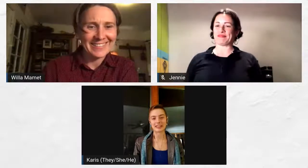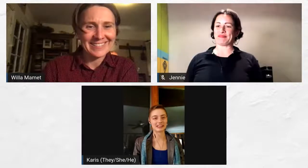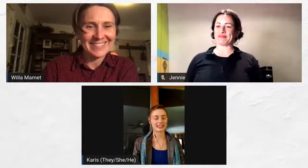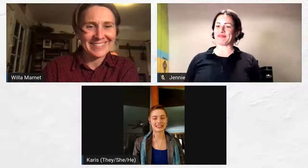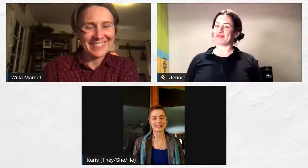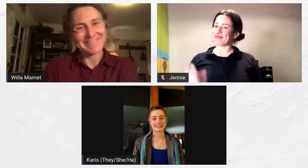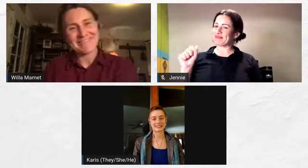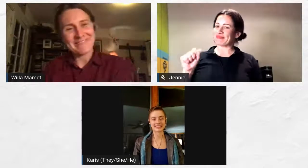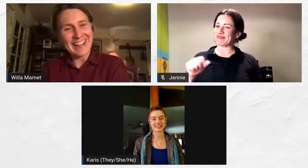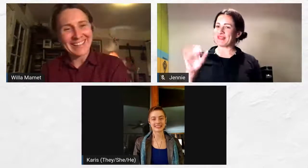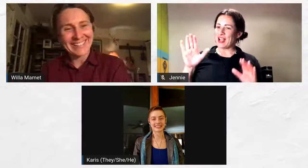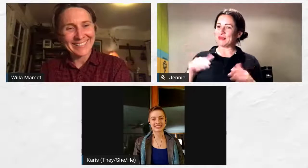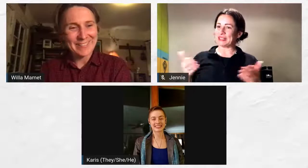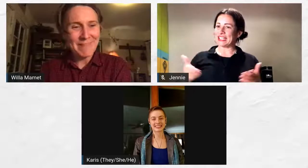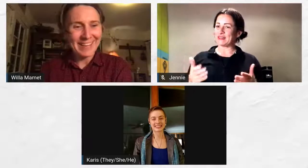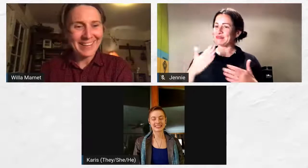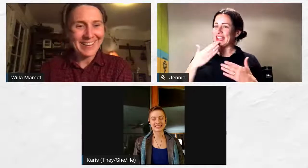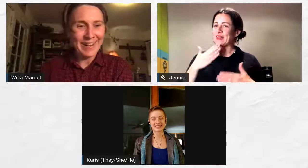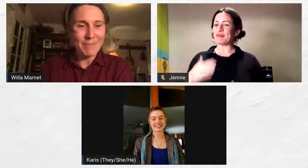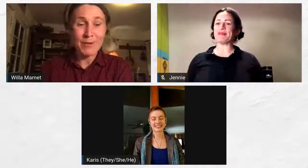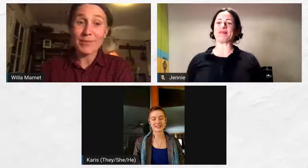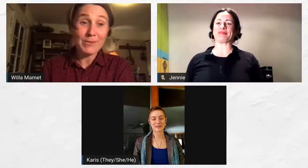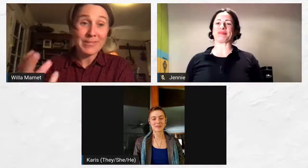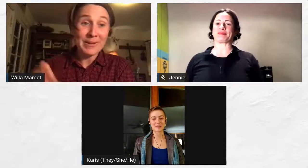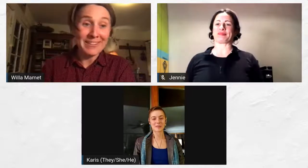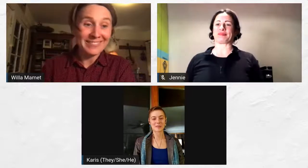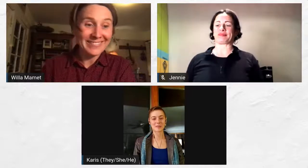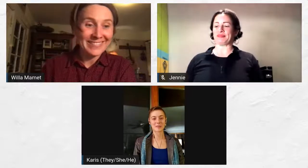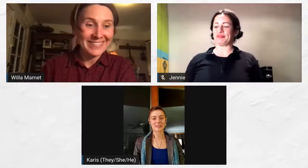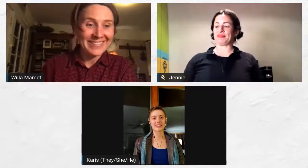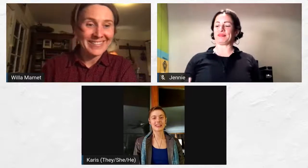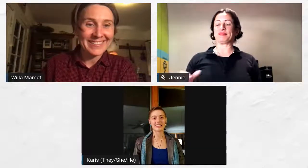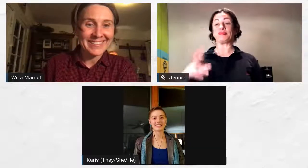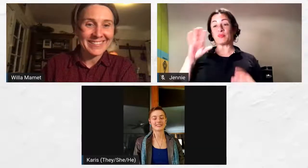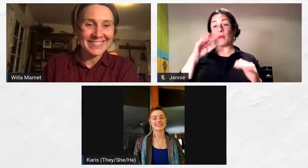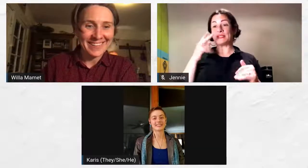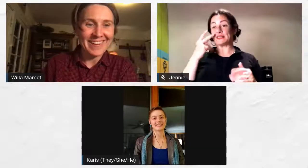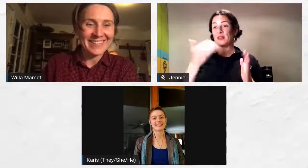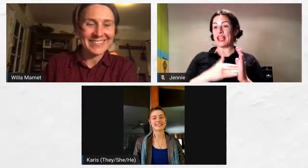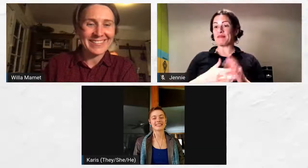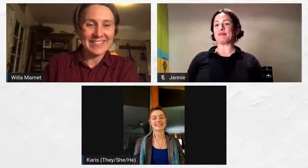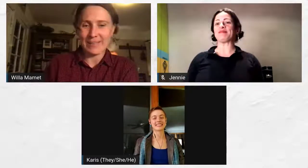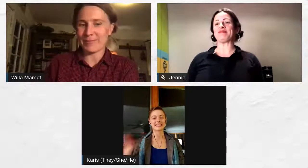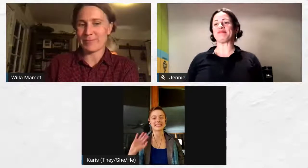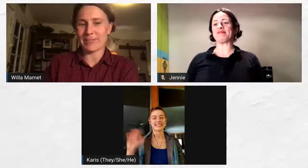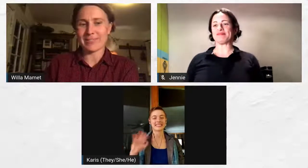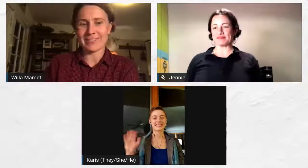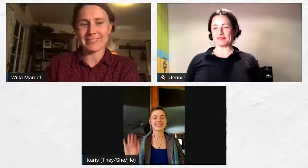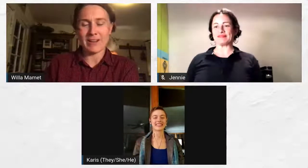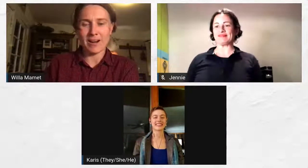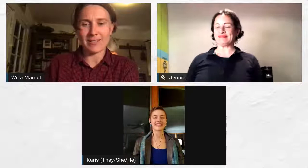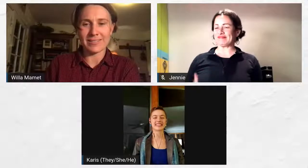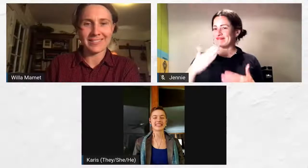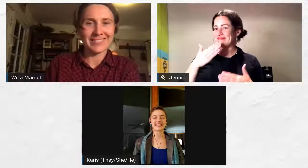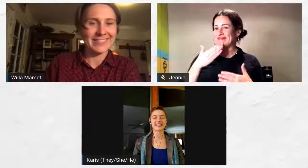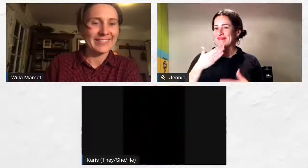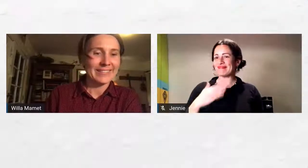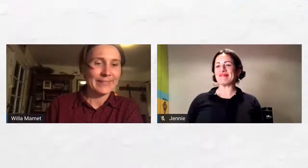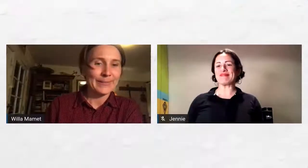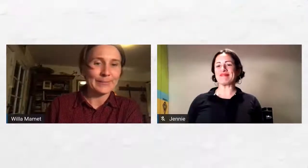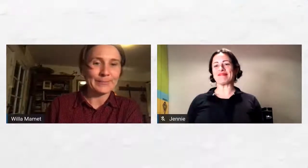to be here. Thank you. Rad, you bet. Hopefully, we'll see you again. Yeah. All right. Thank you so much, Karis.